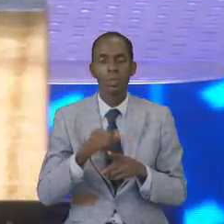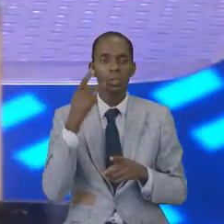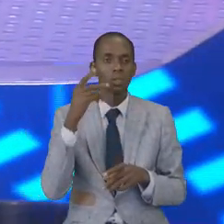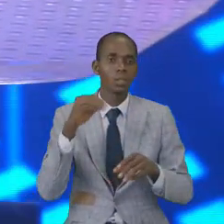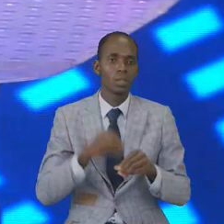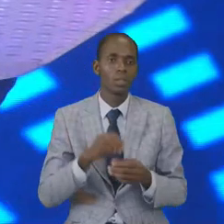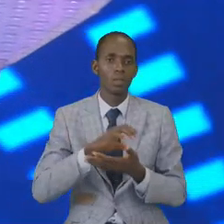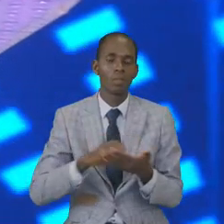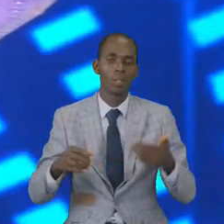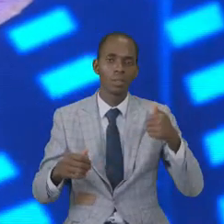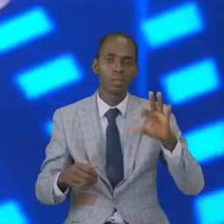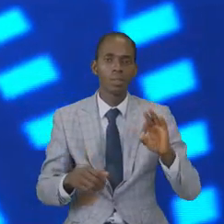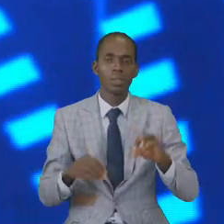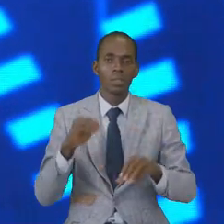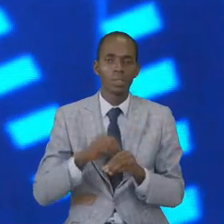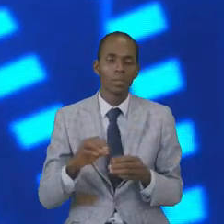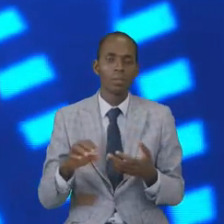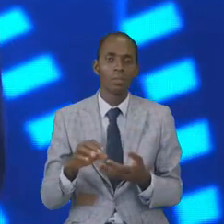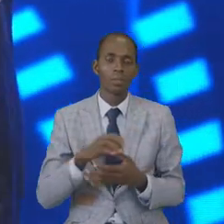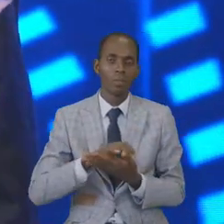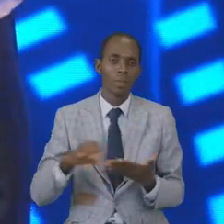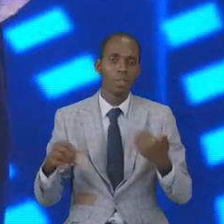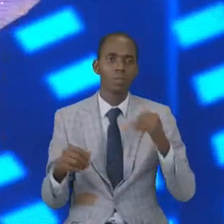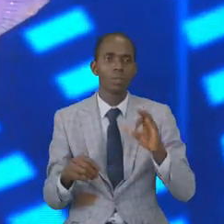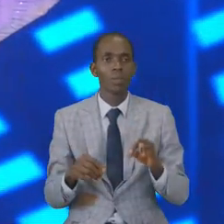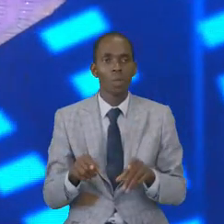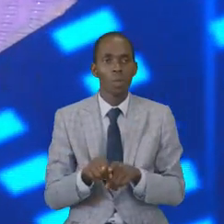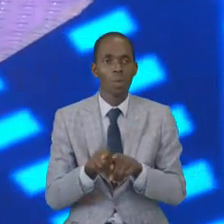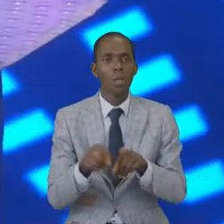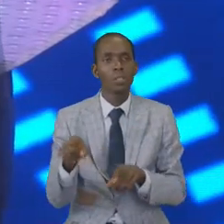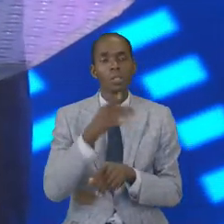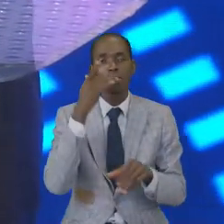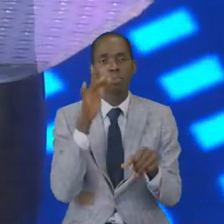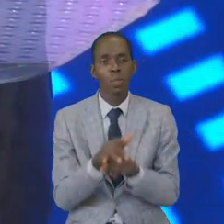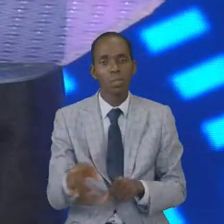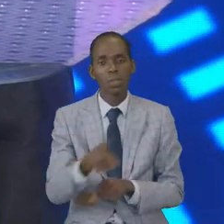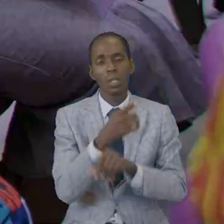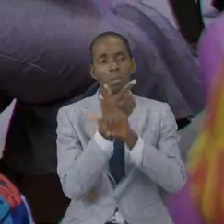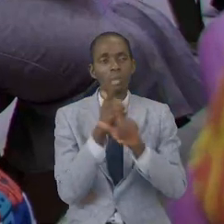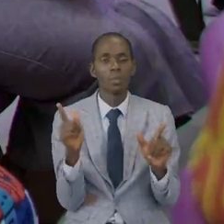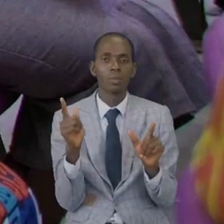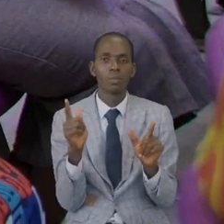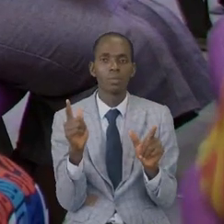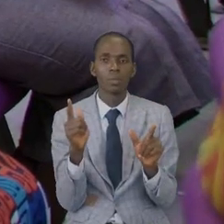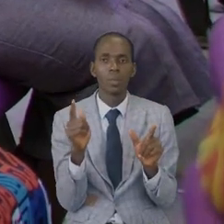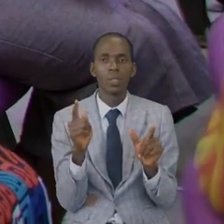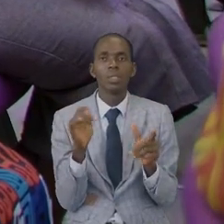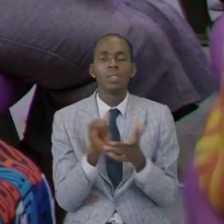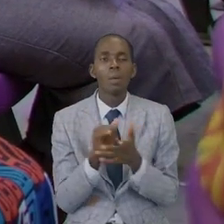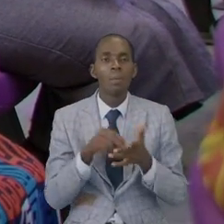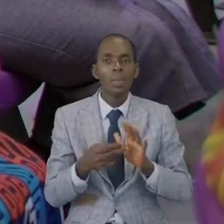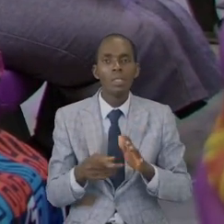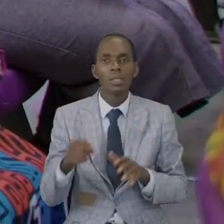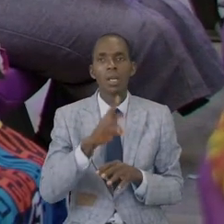19, it tells us in verse 19, while they promise them liberty. The chiefs, they